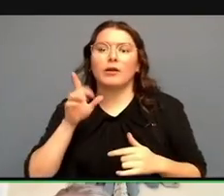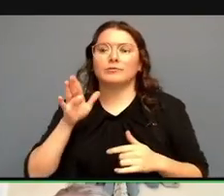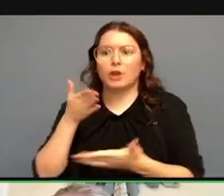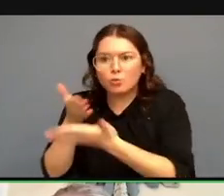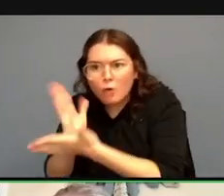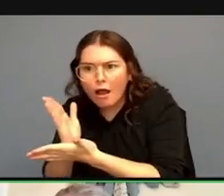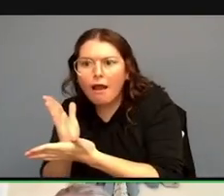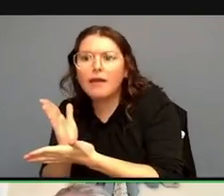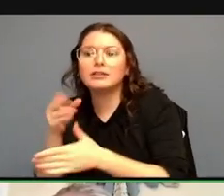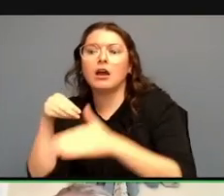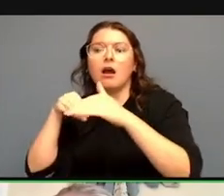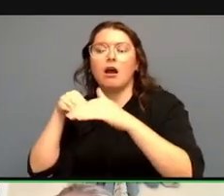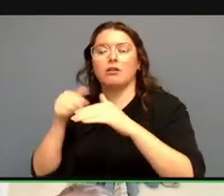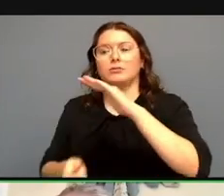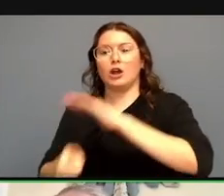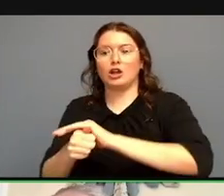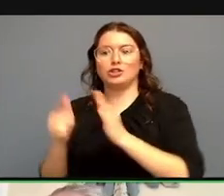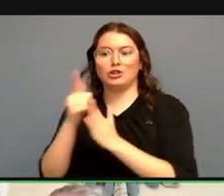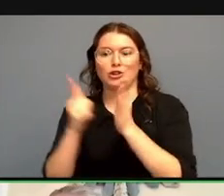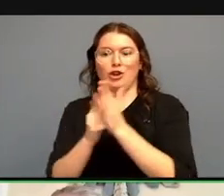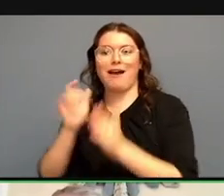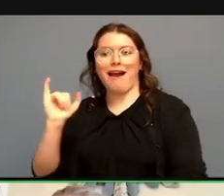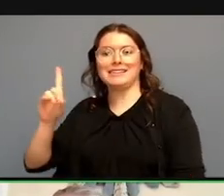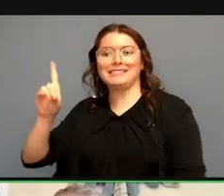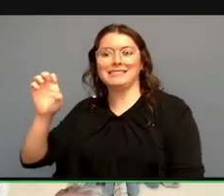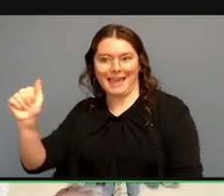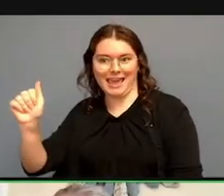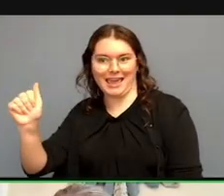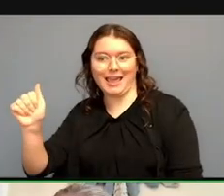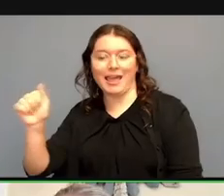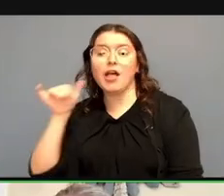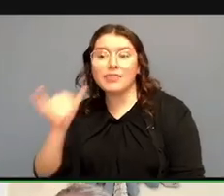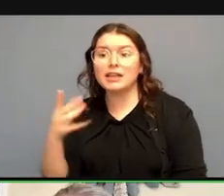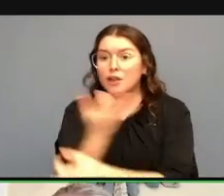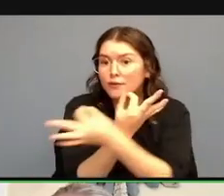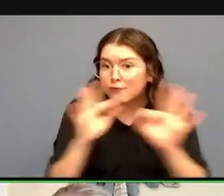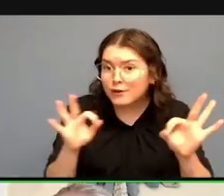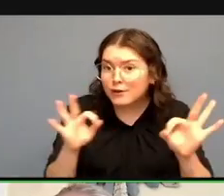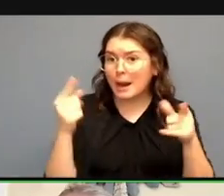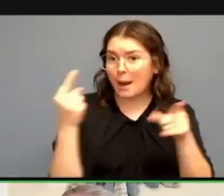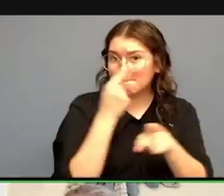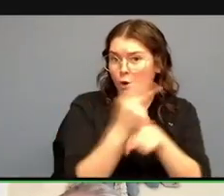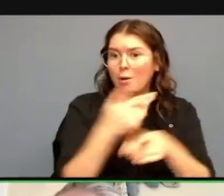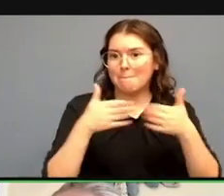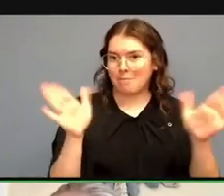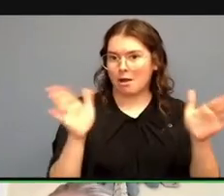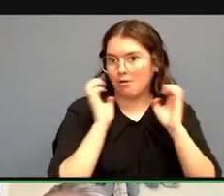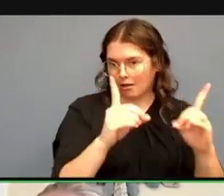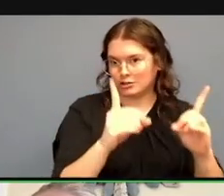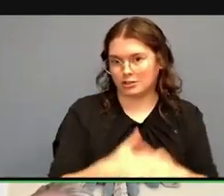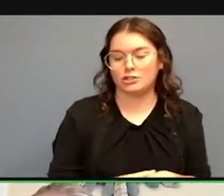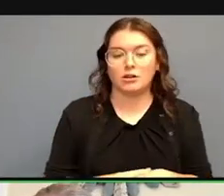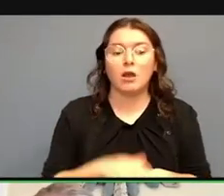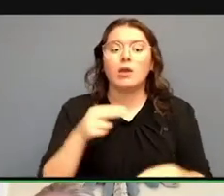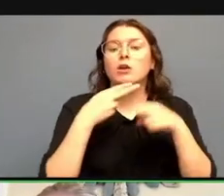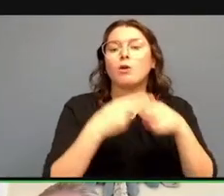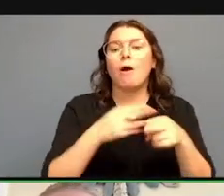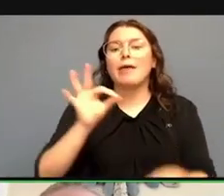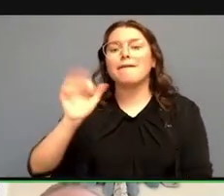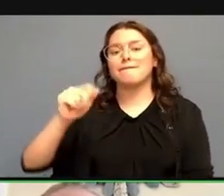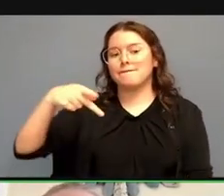that IDEA law. And that is a free and appropriate public education, and we call that a